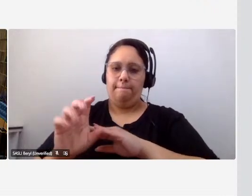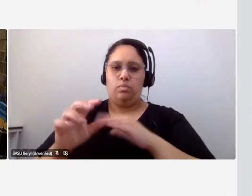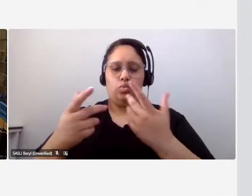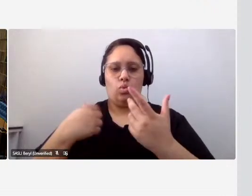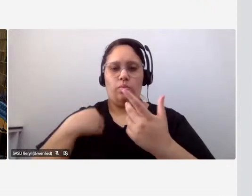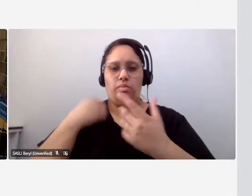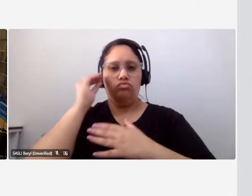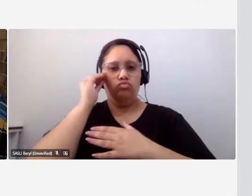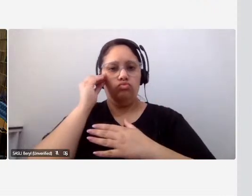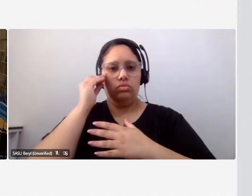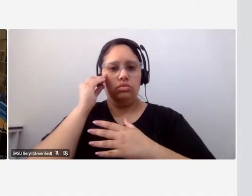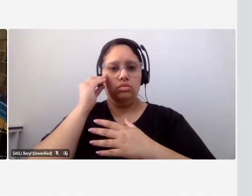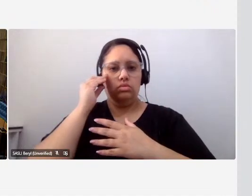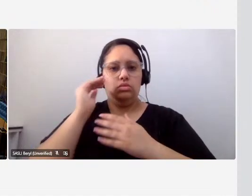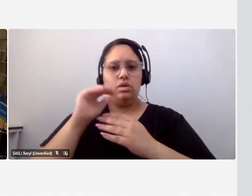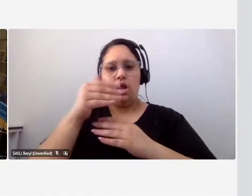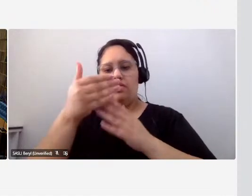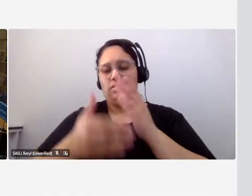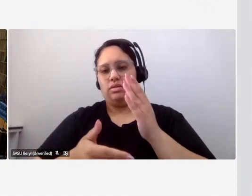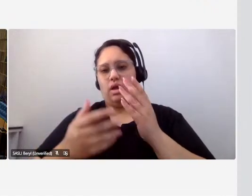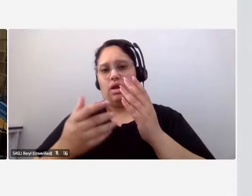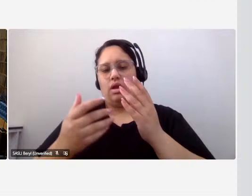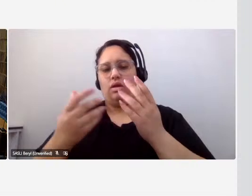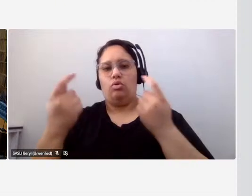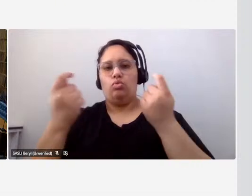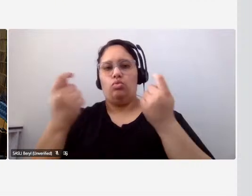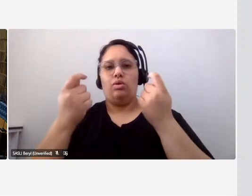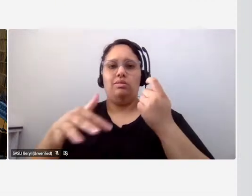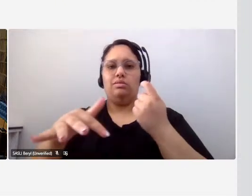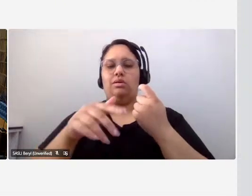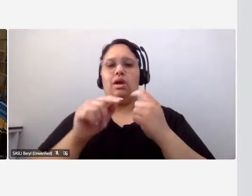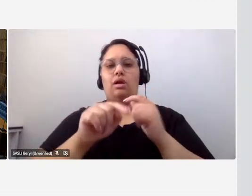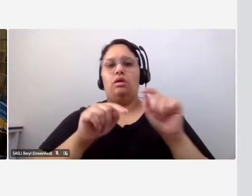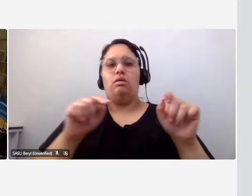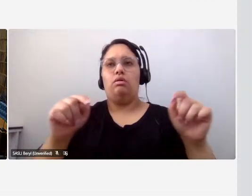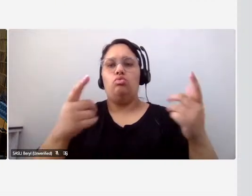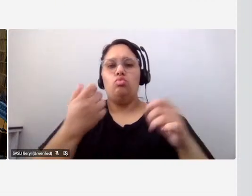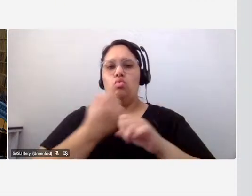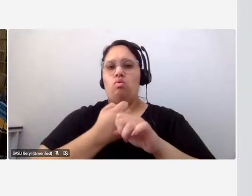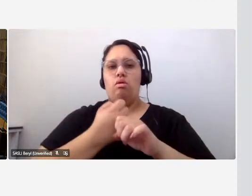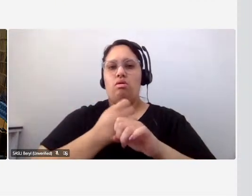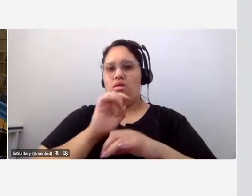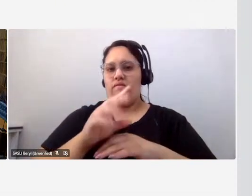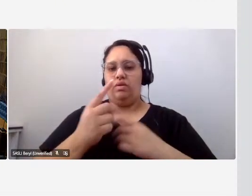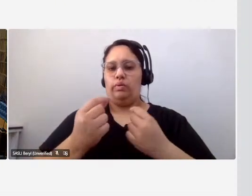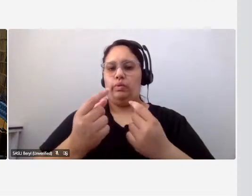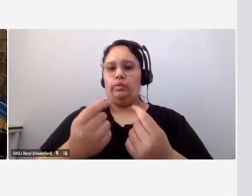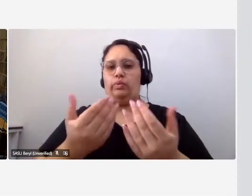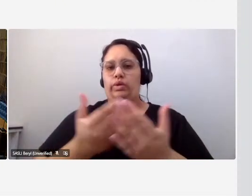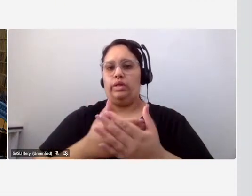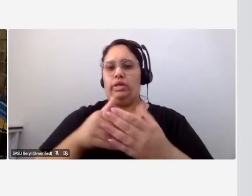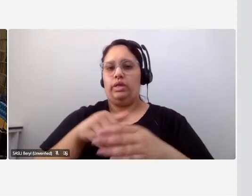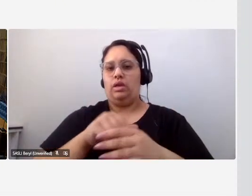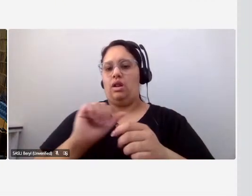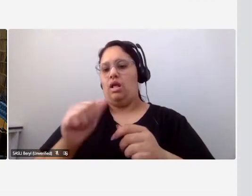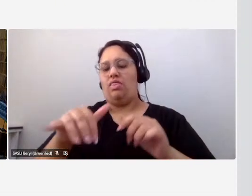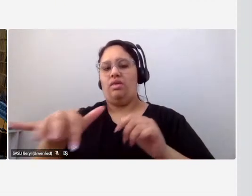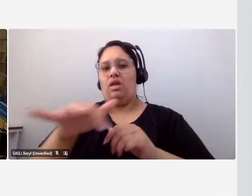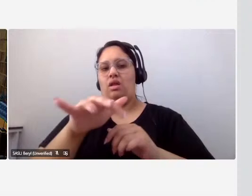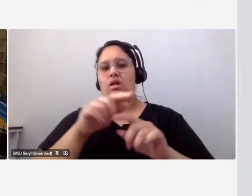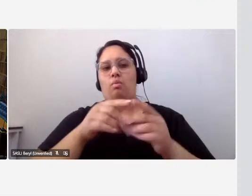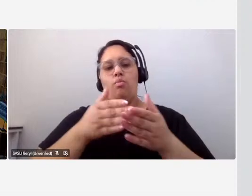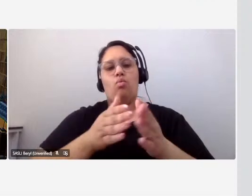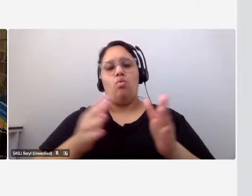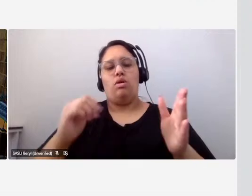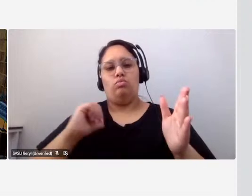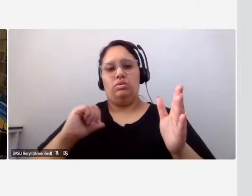interested in the countryside, in the context of the province. What work were you, I mean, what is on the work done in those, but like rural